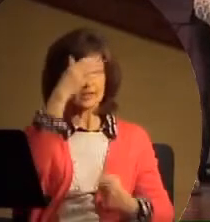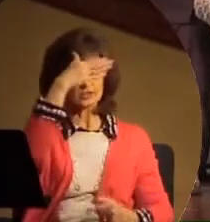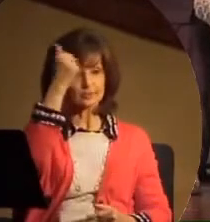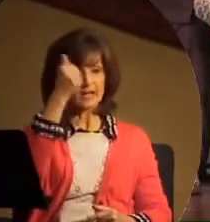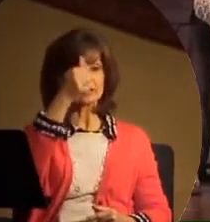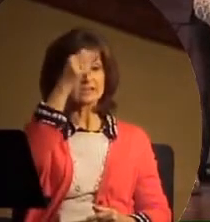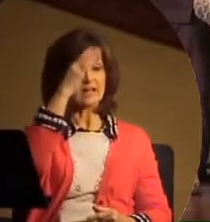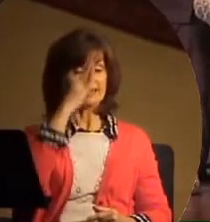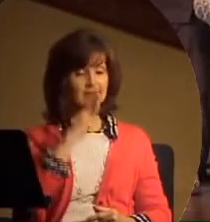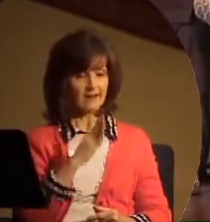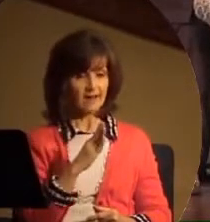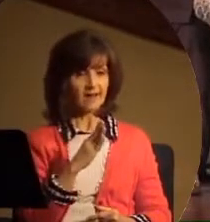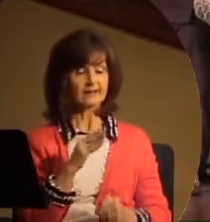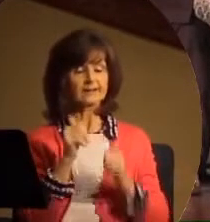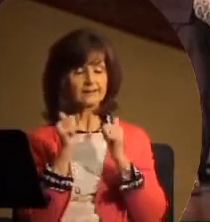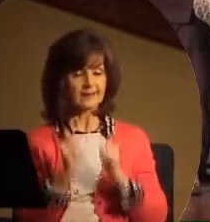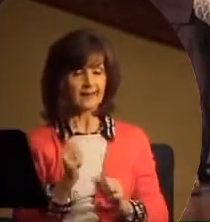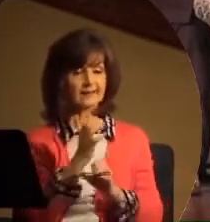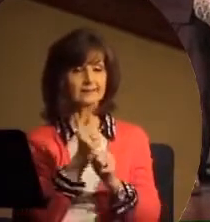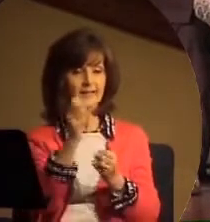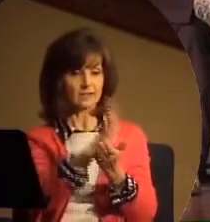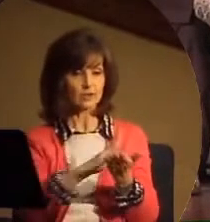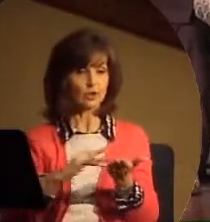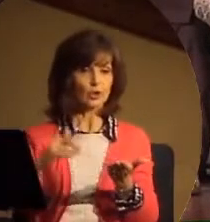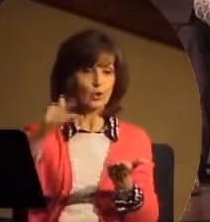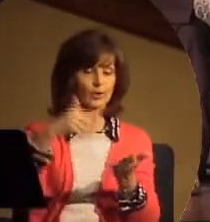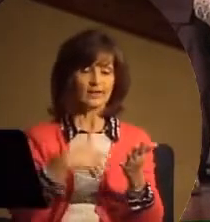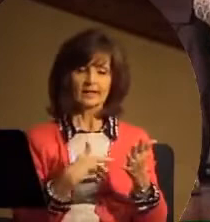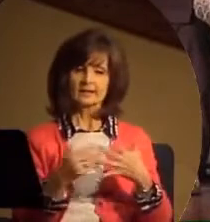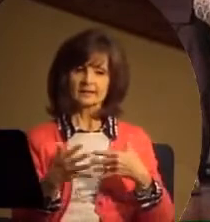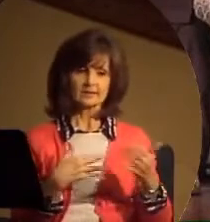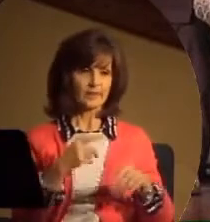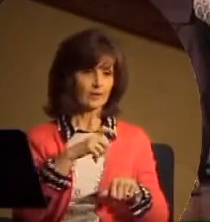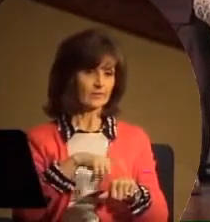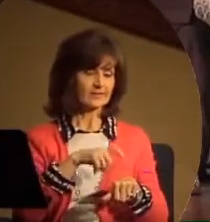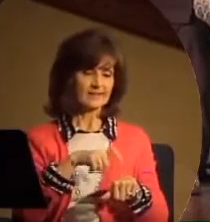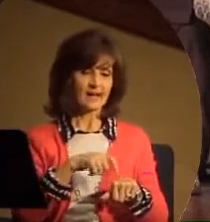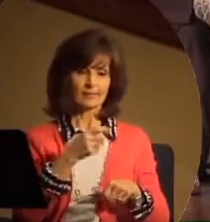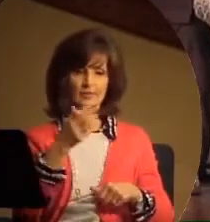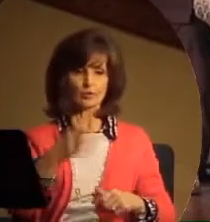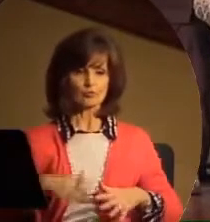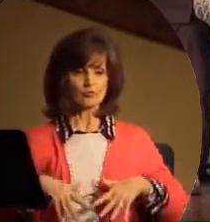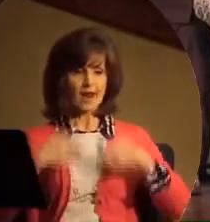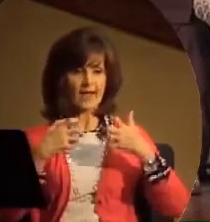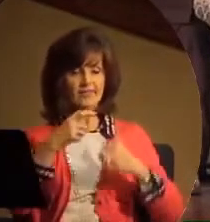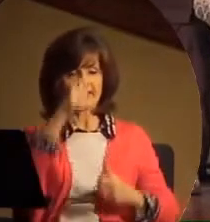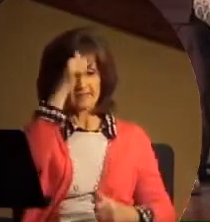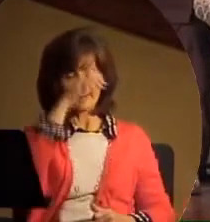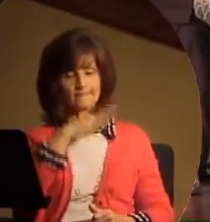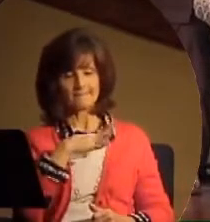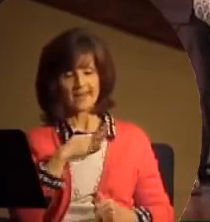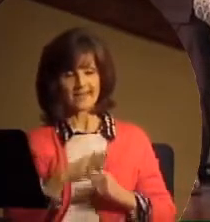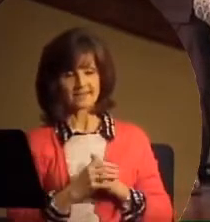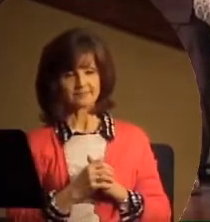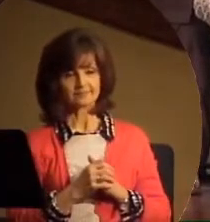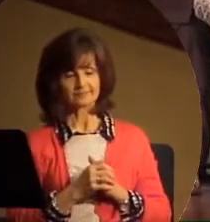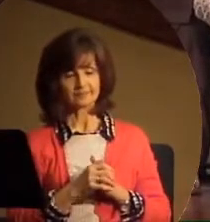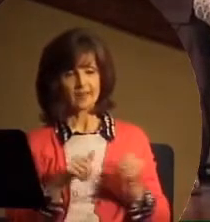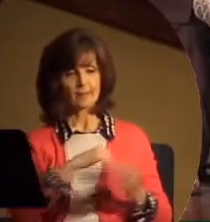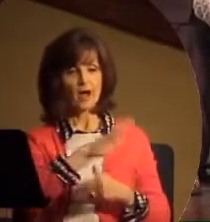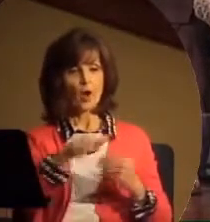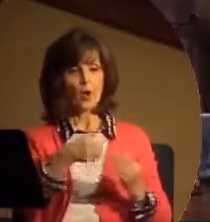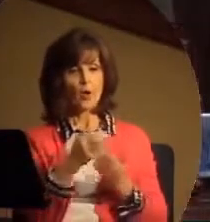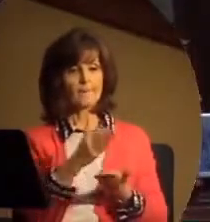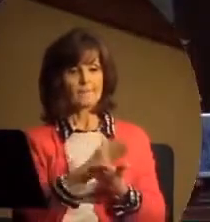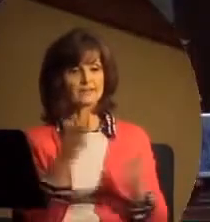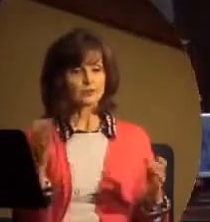because God can get glory even in the time of the wrath of man. So here's my whole message tonight, and I'm